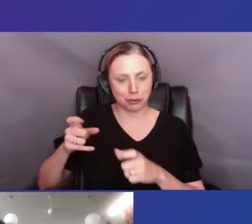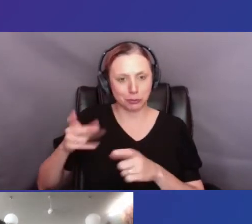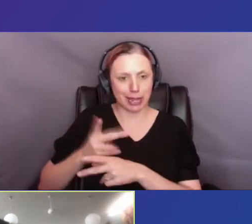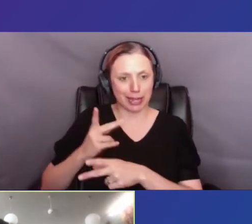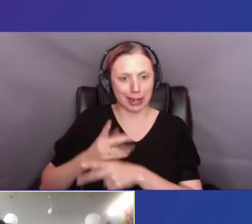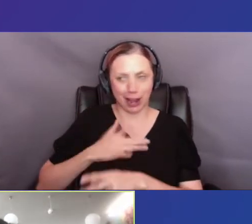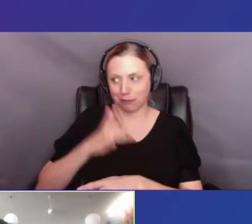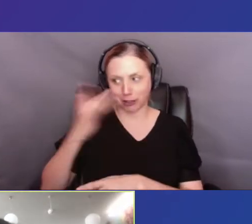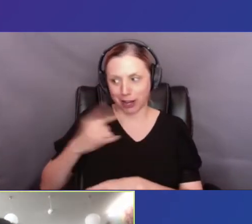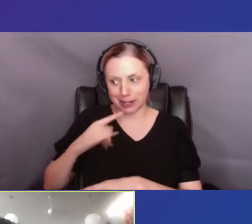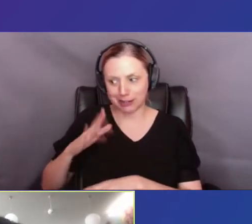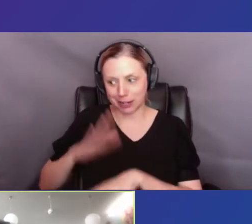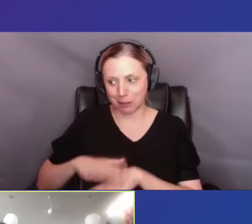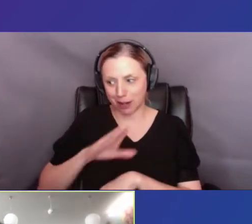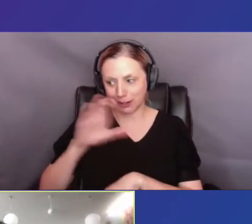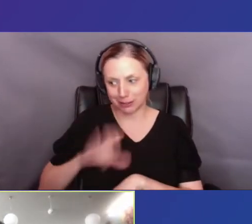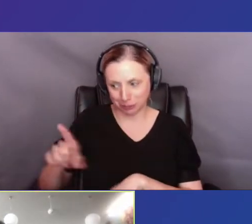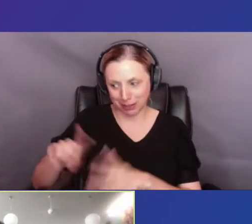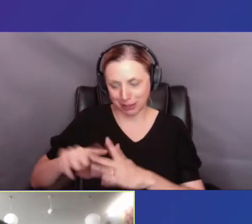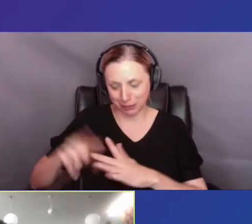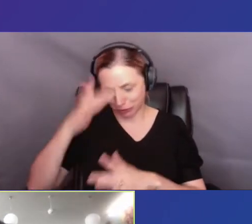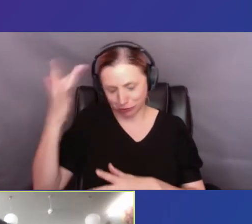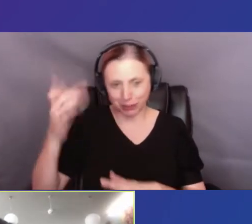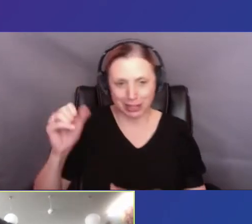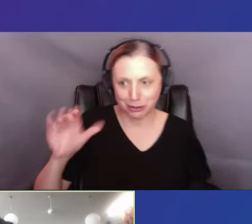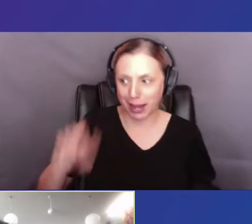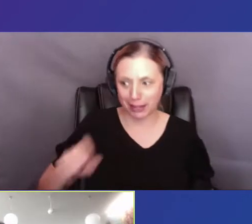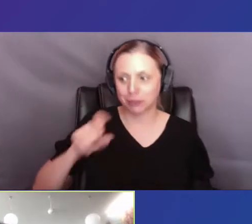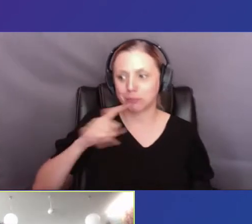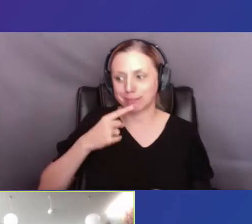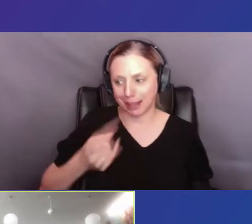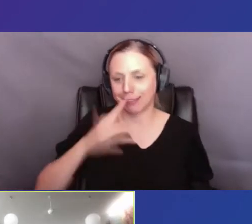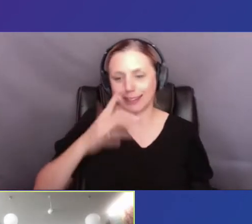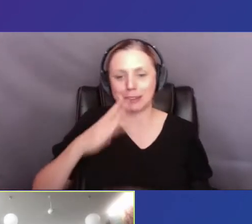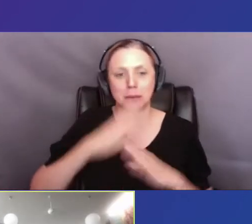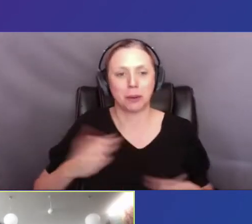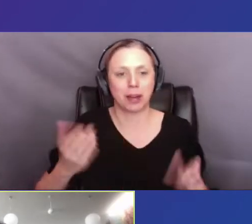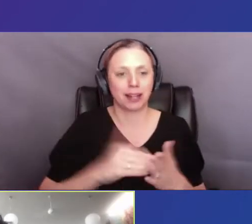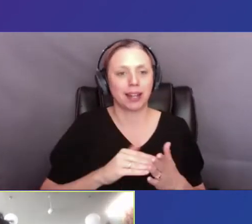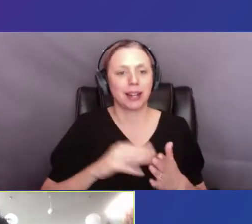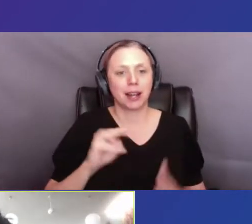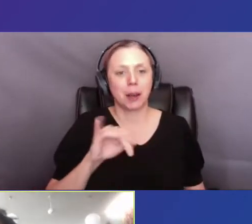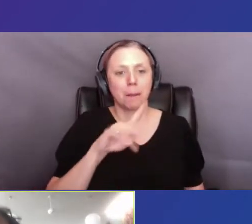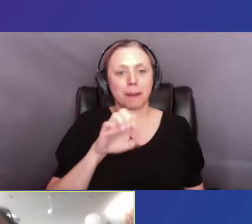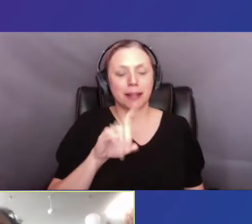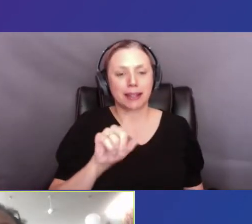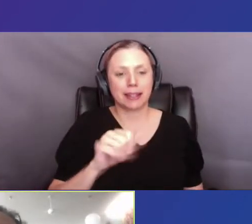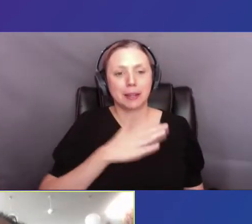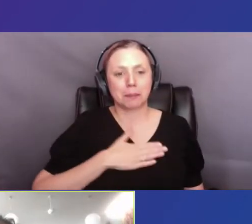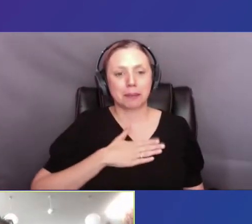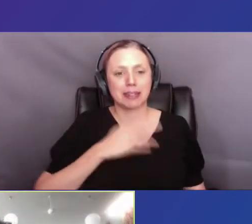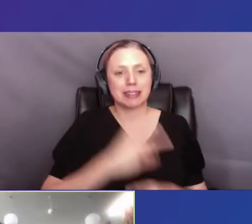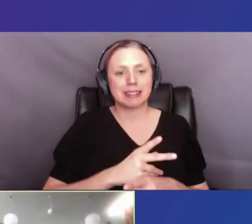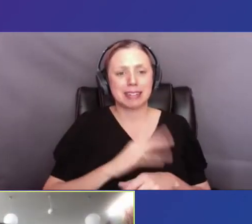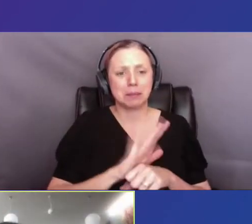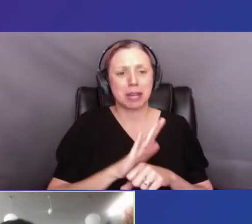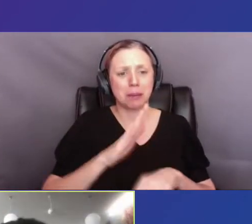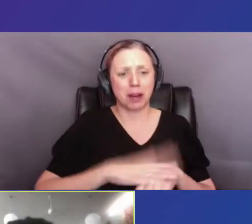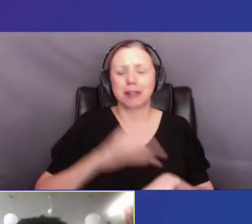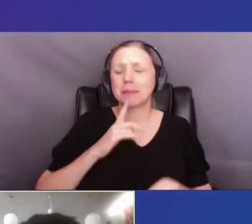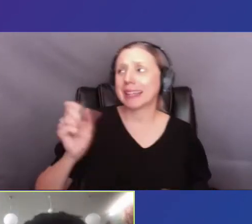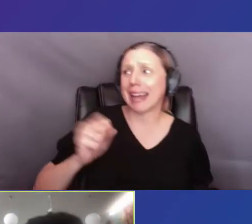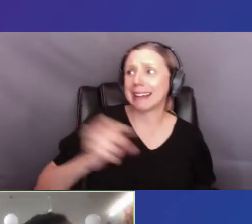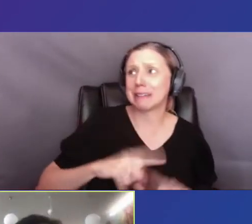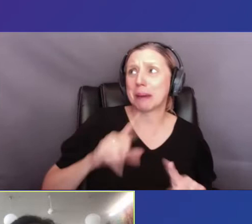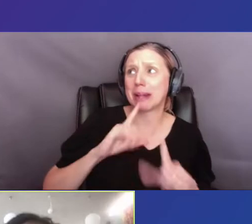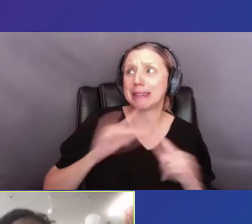that I said I'm on a Zoom call and I need you to be quiet. And it's like, Makeda, can you please keep your camera on the whole time? I'm like, yes, but I don't